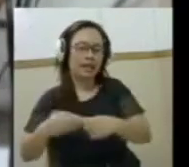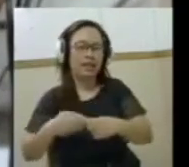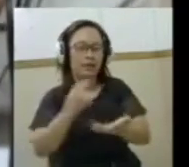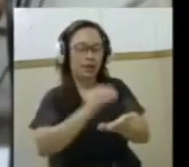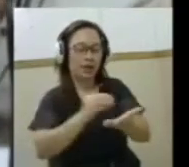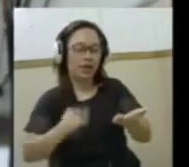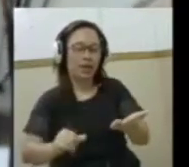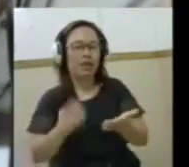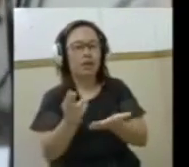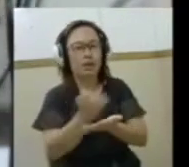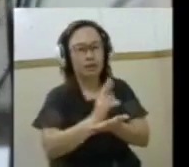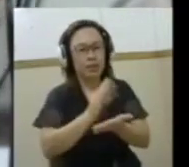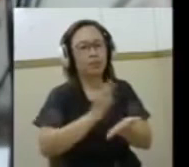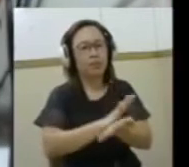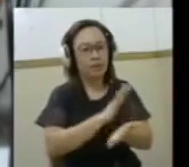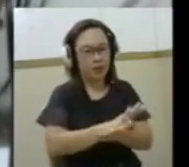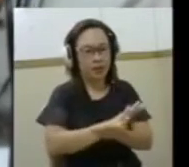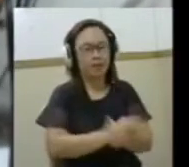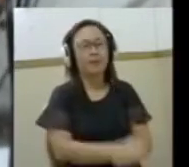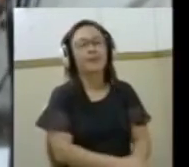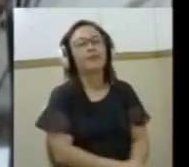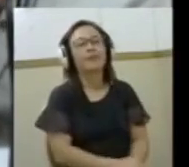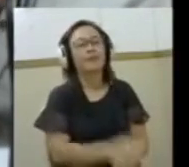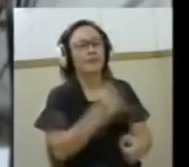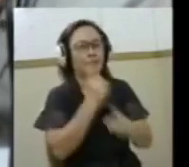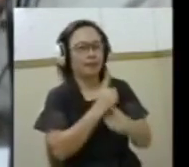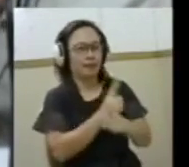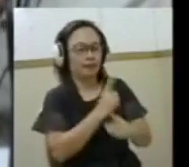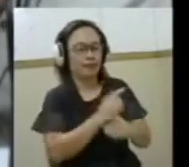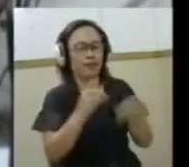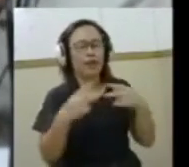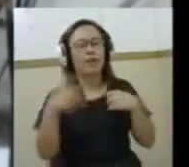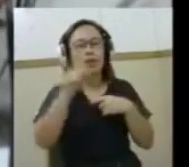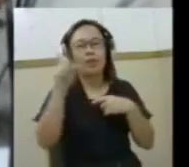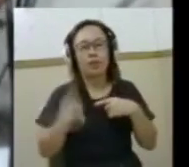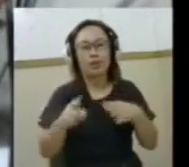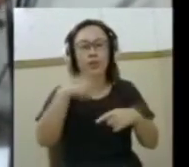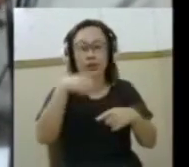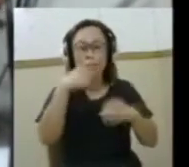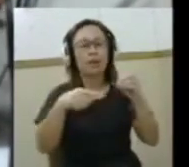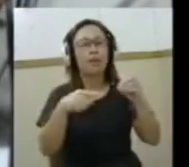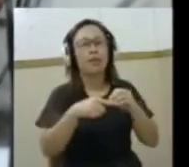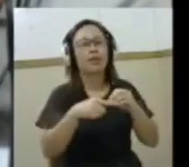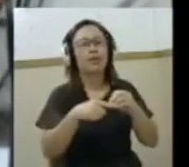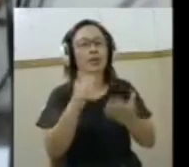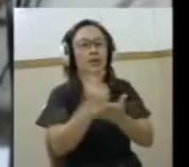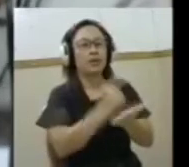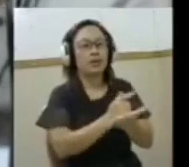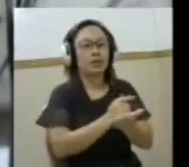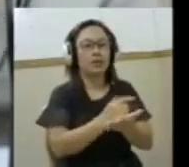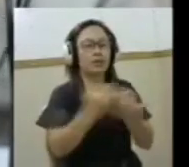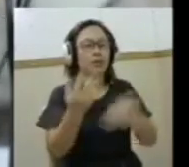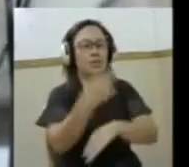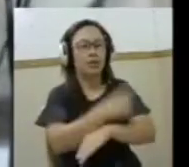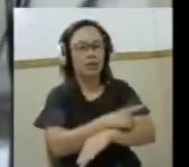research papers. Exactly, Ma'am Ans. Learners, if you have questions or something to share about our lesson for today, our text line is open